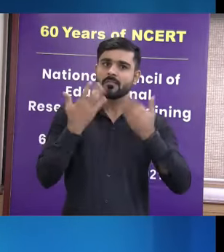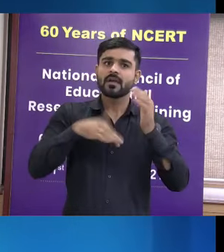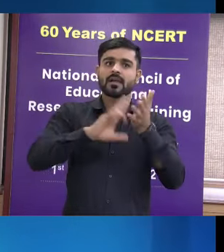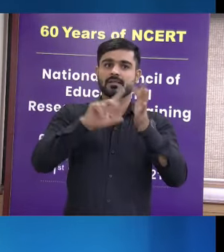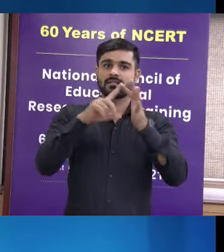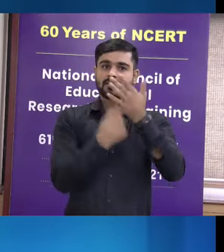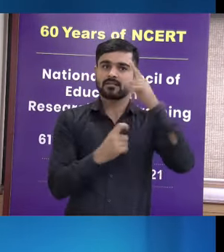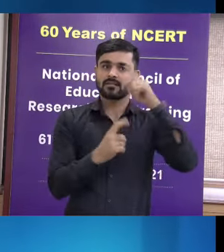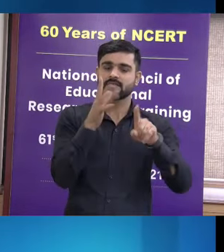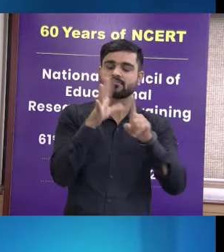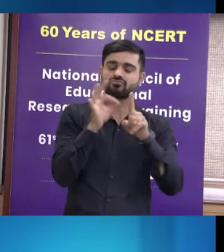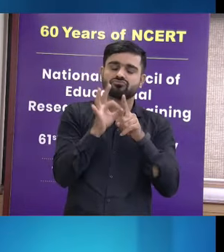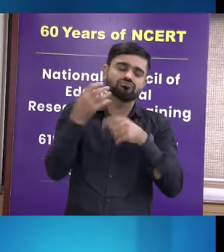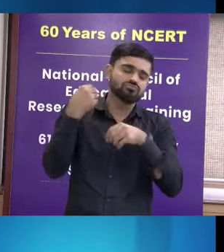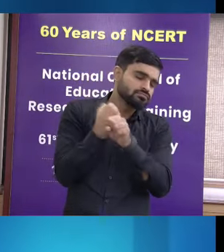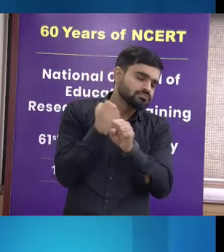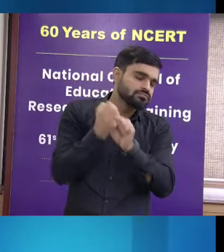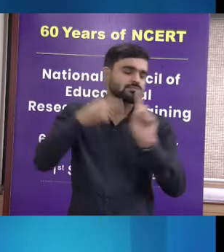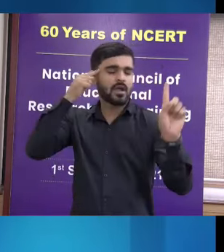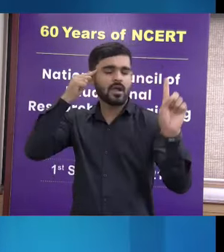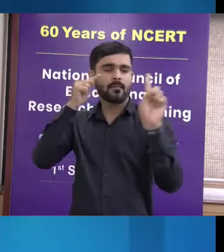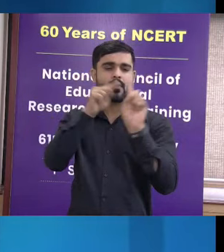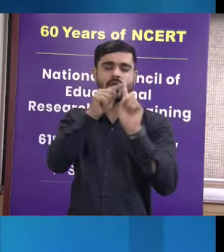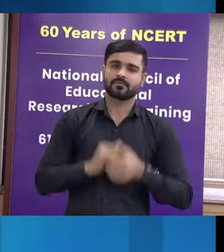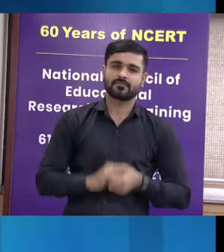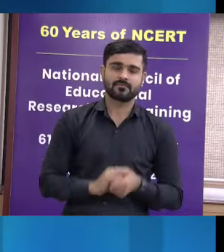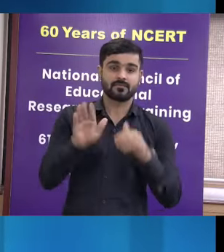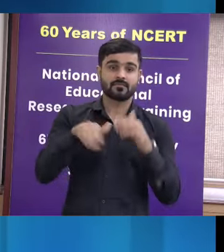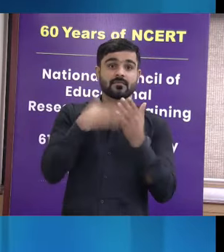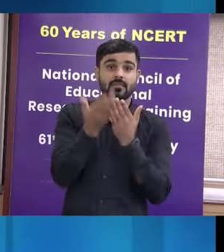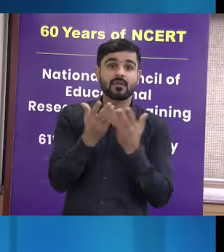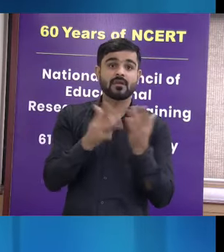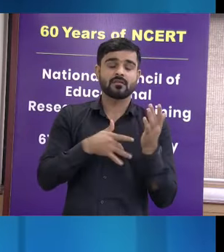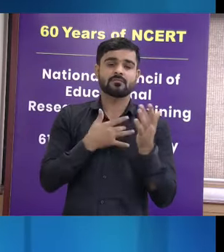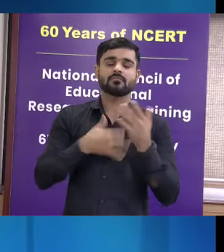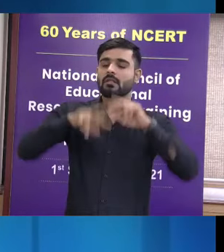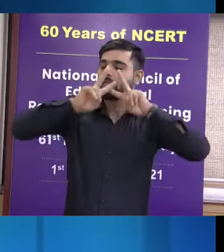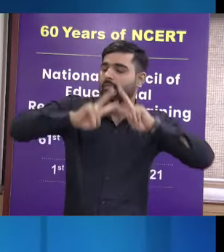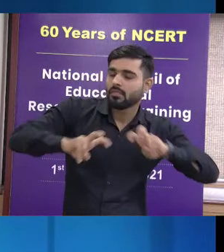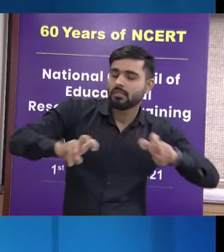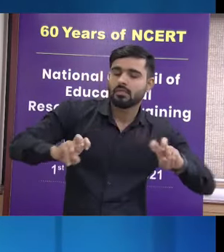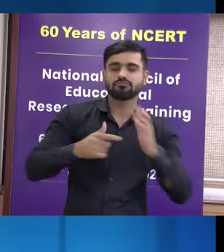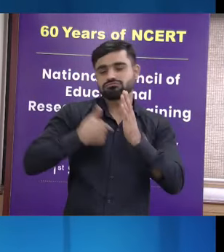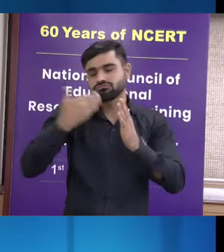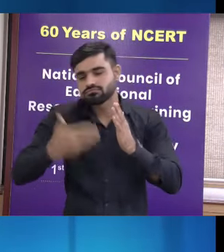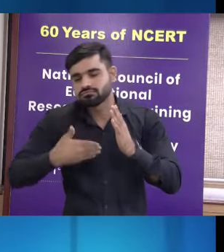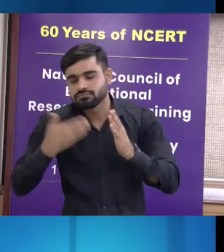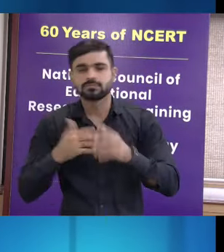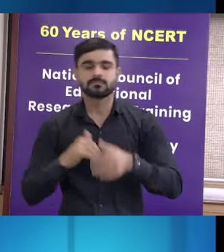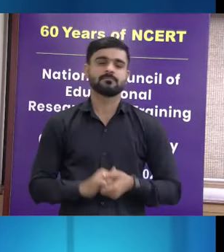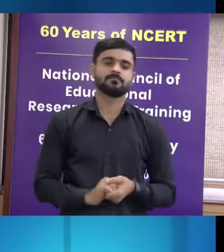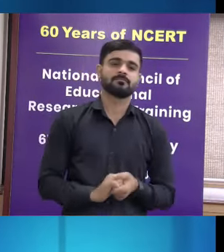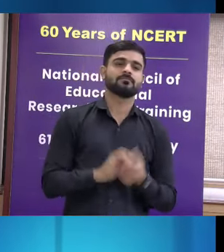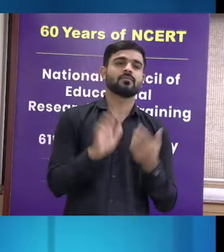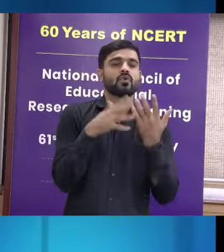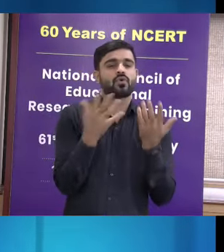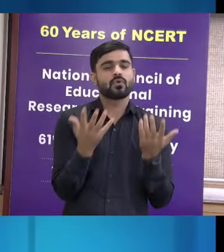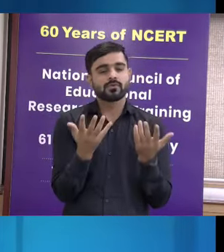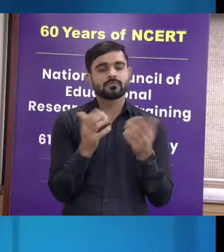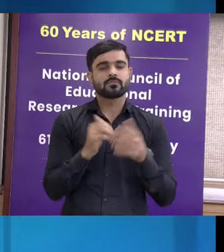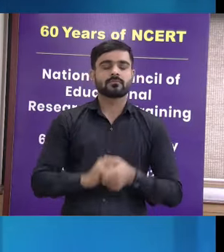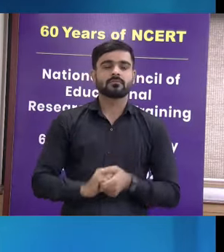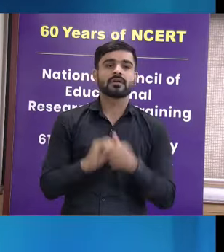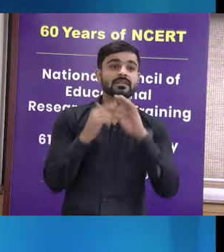living up to its purpose. In the field of research, training in